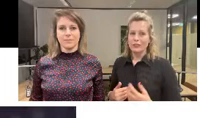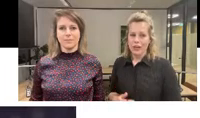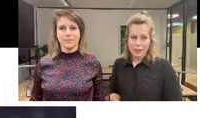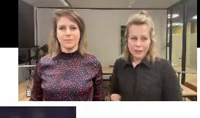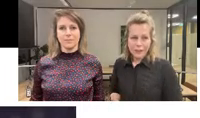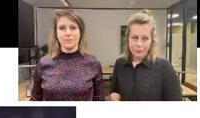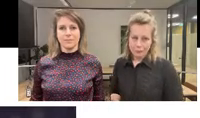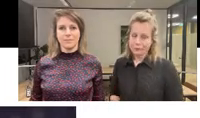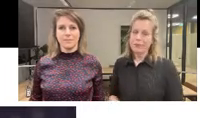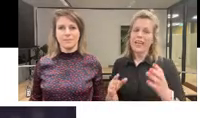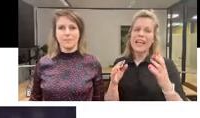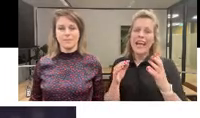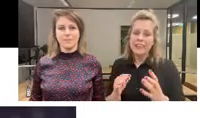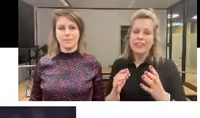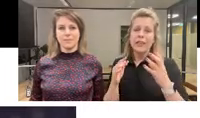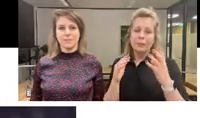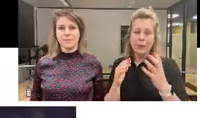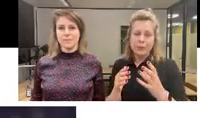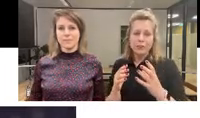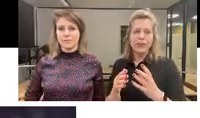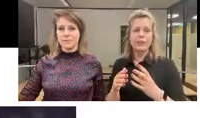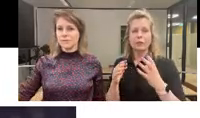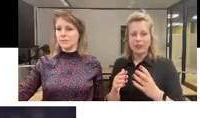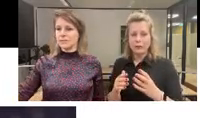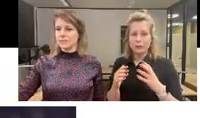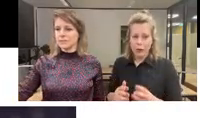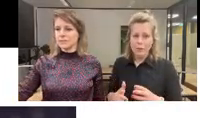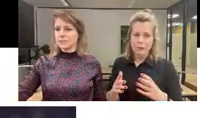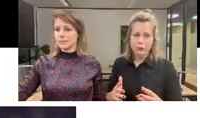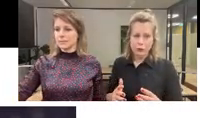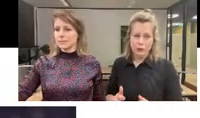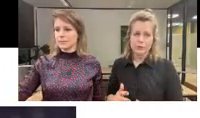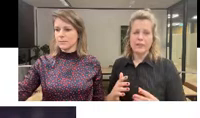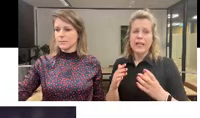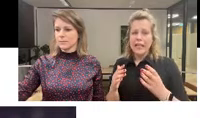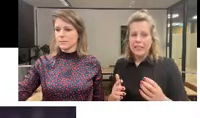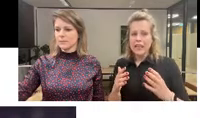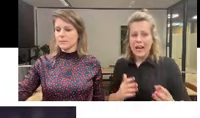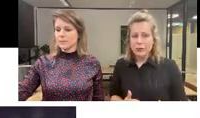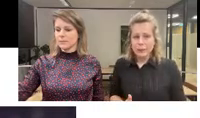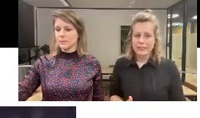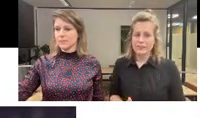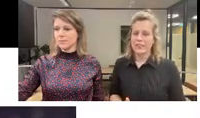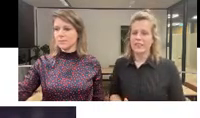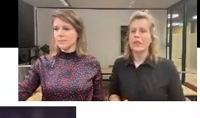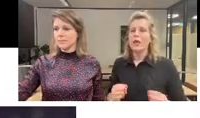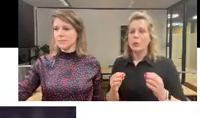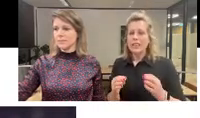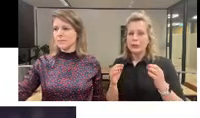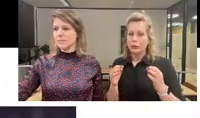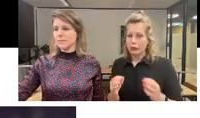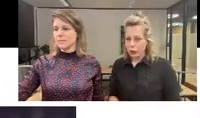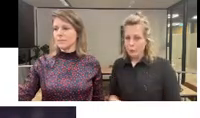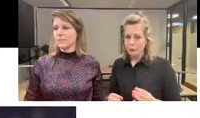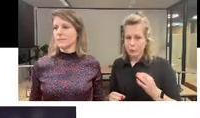Mental Disorders, and had previously received trauma-focused treatment in an outpatient setting,